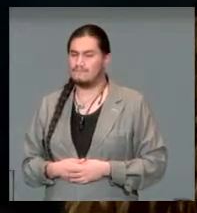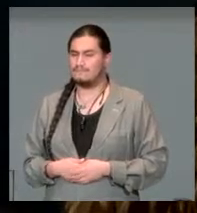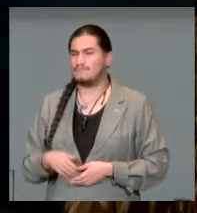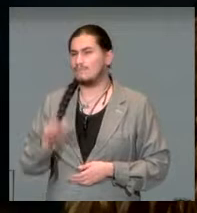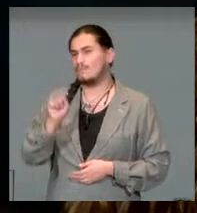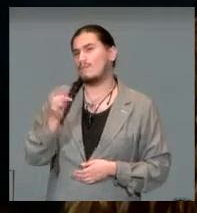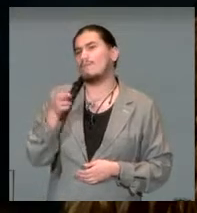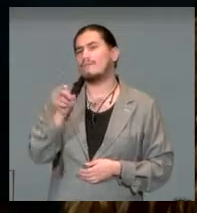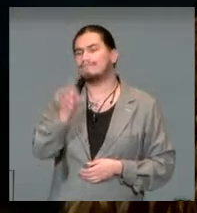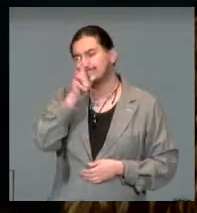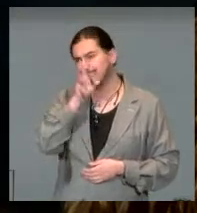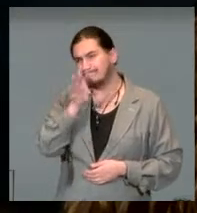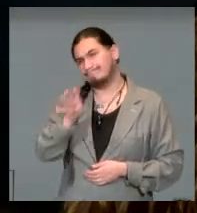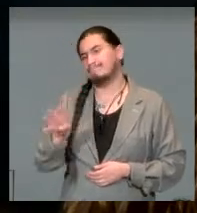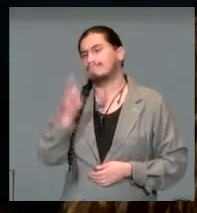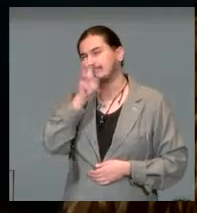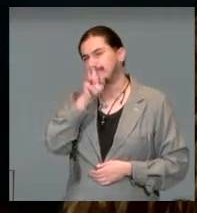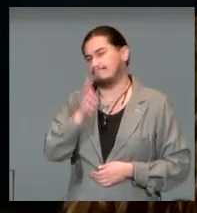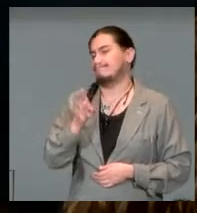hey you.